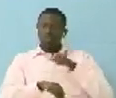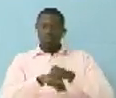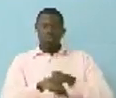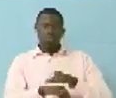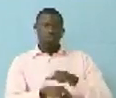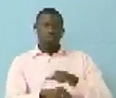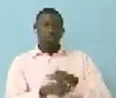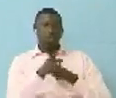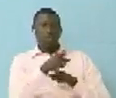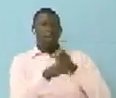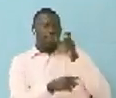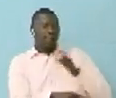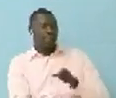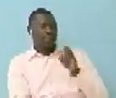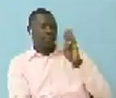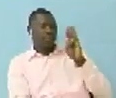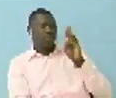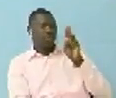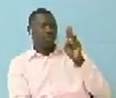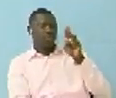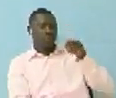Bunjadabo.